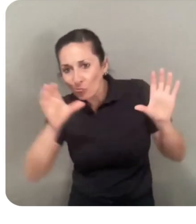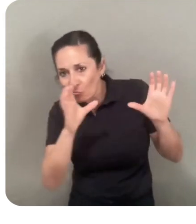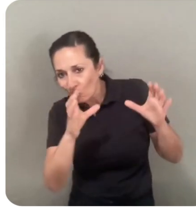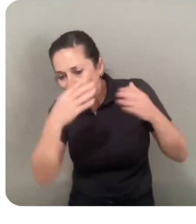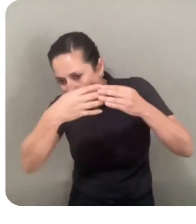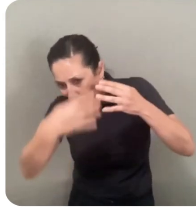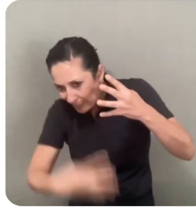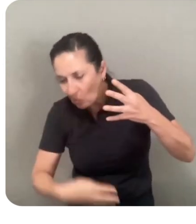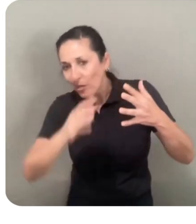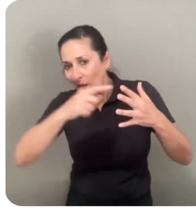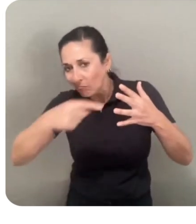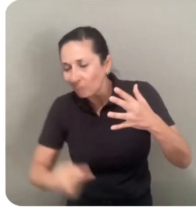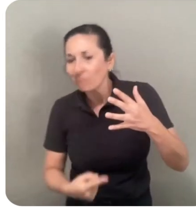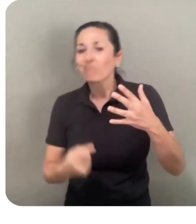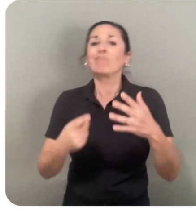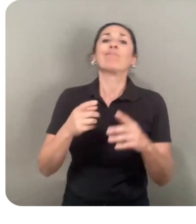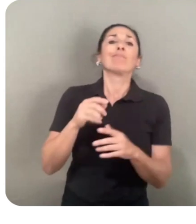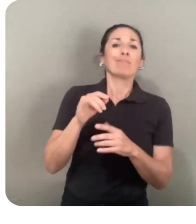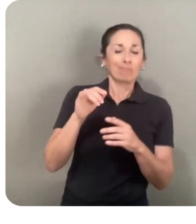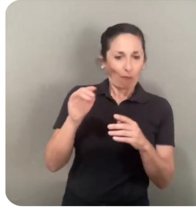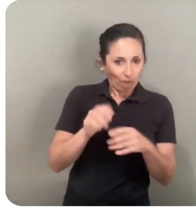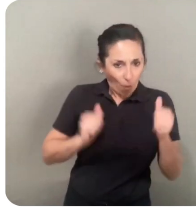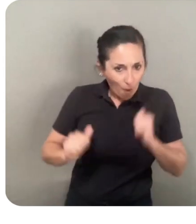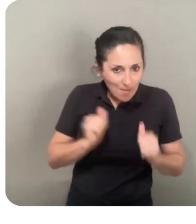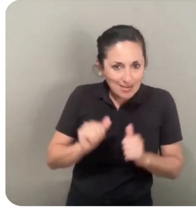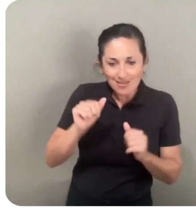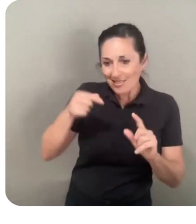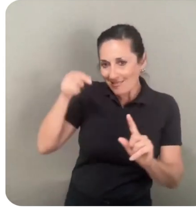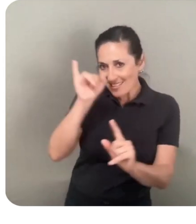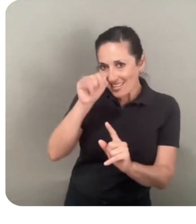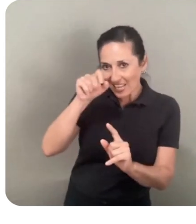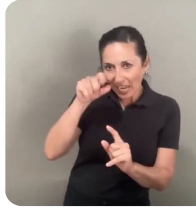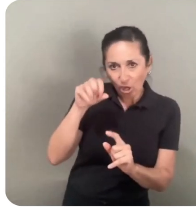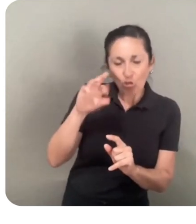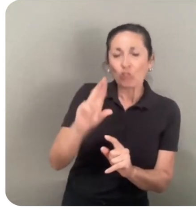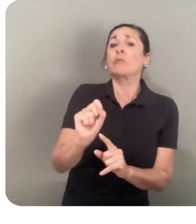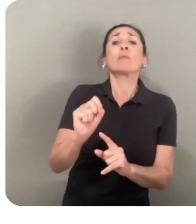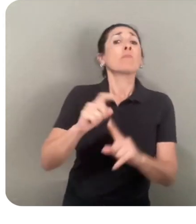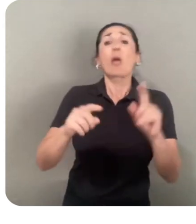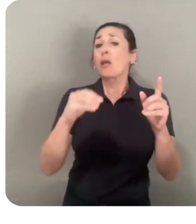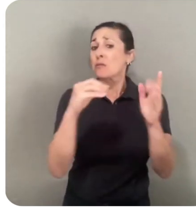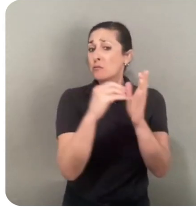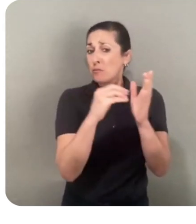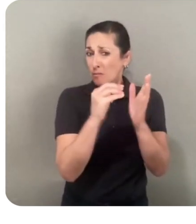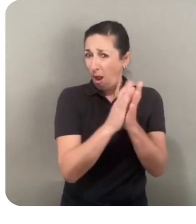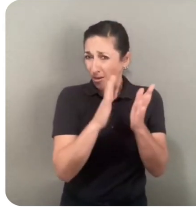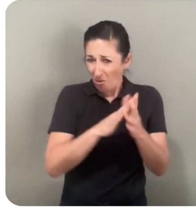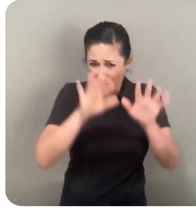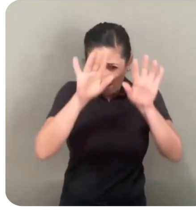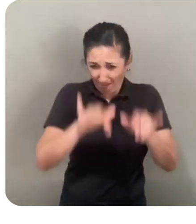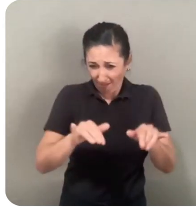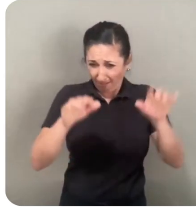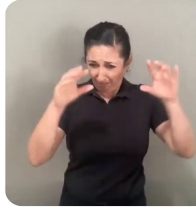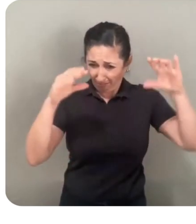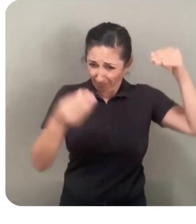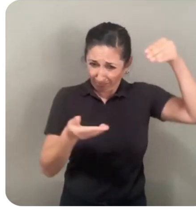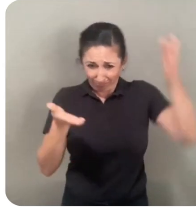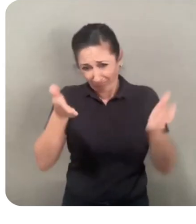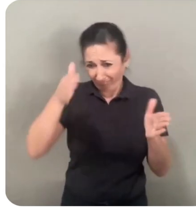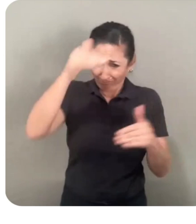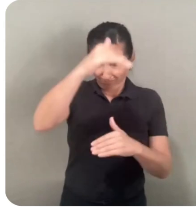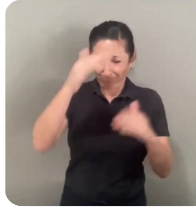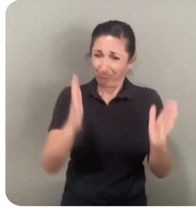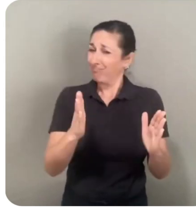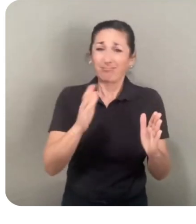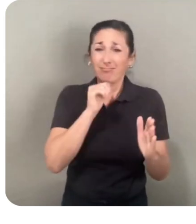performance indicators, etc. Documents are not where innovation happens in mixed reality. After